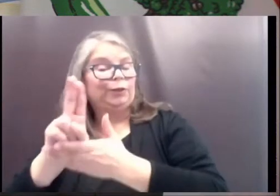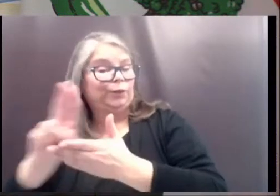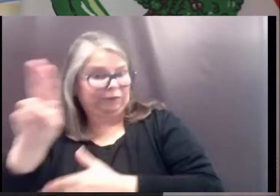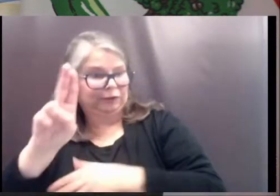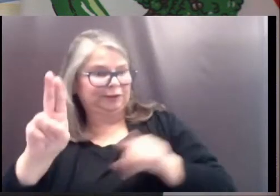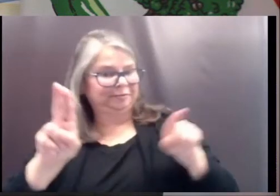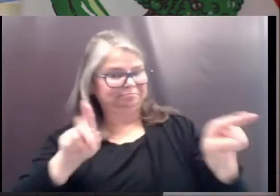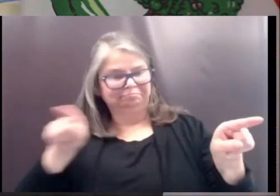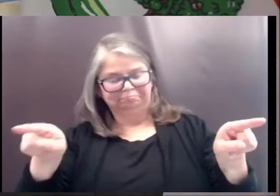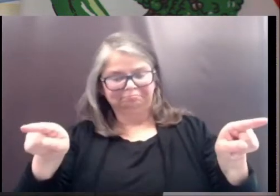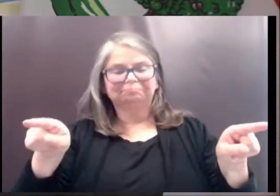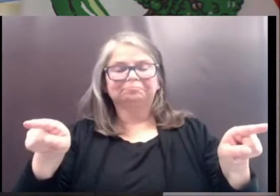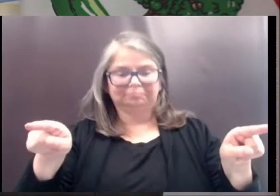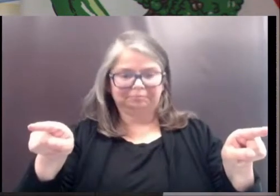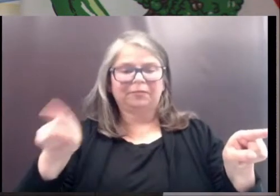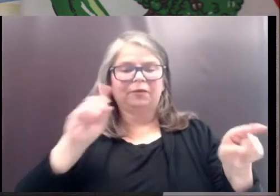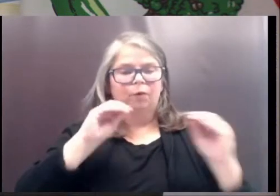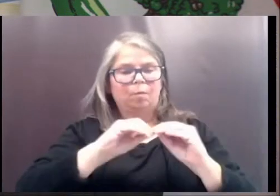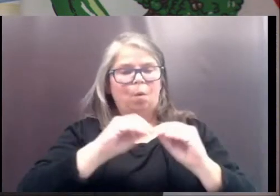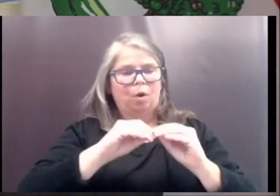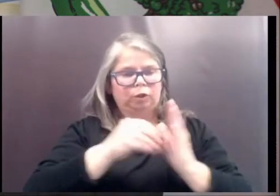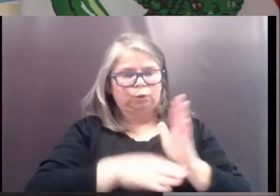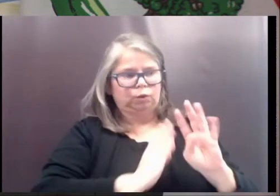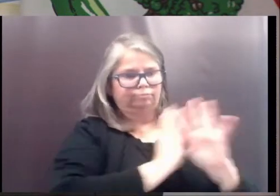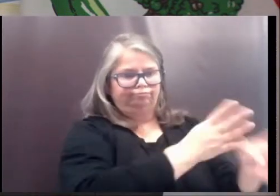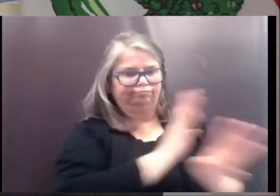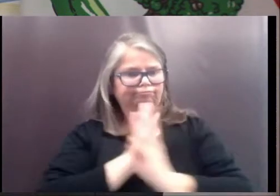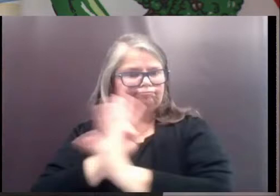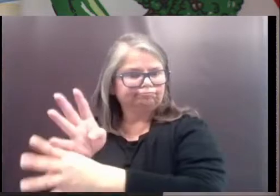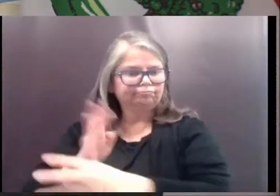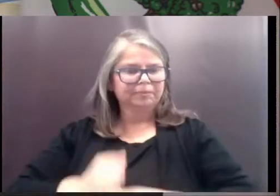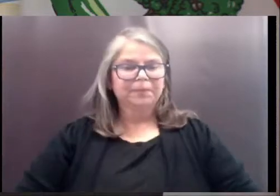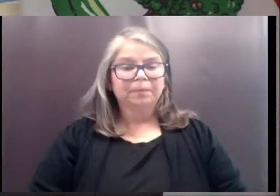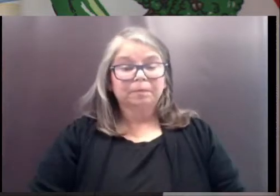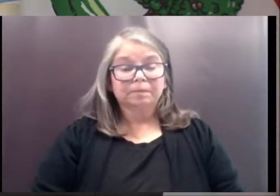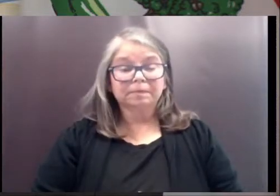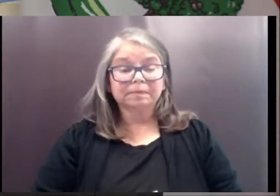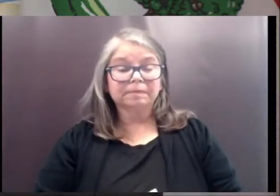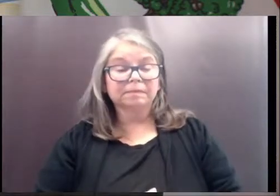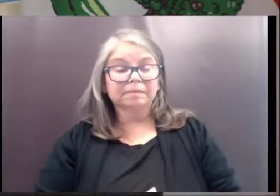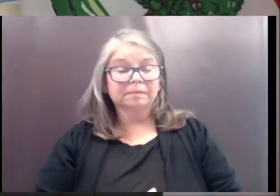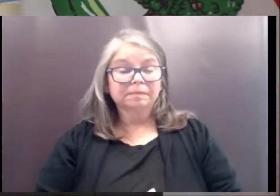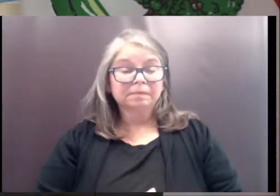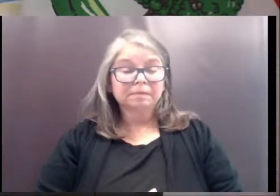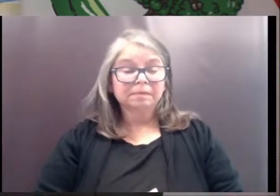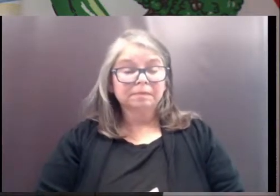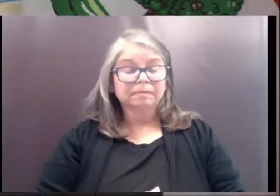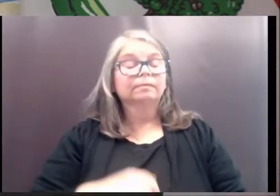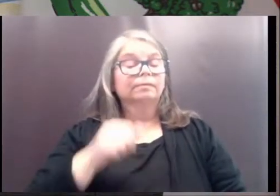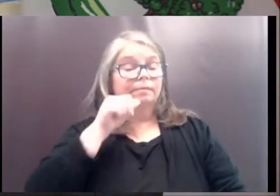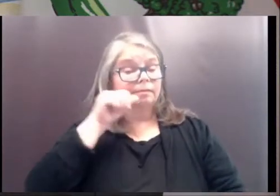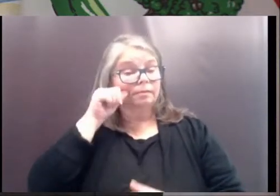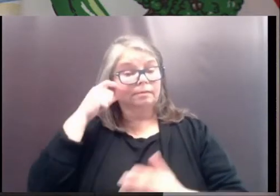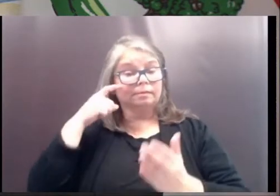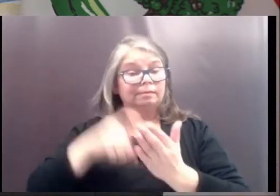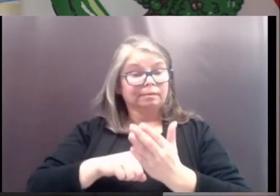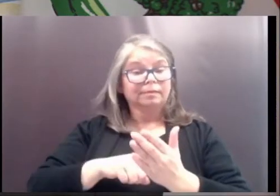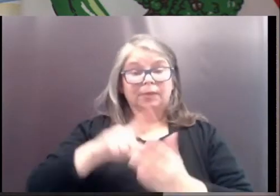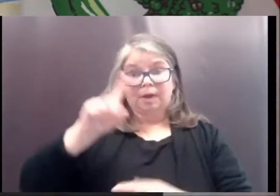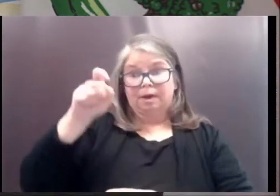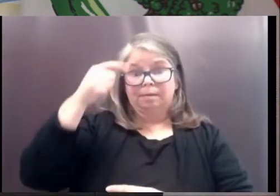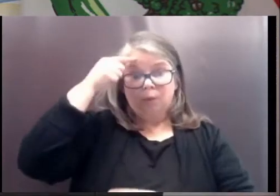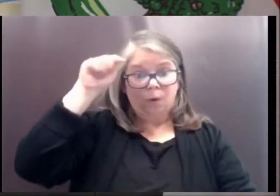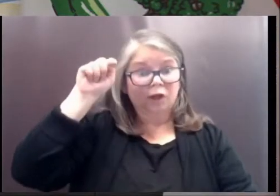those individuals. I think the other thing we saw yesterday was that employers, and I mentioned it in my notes